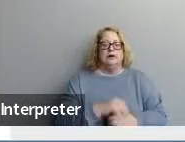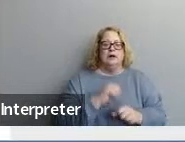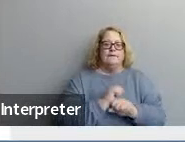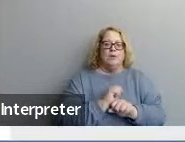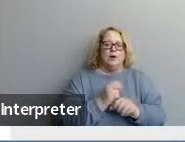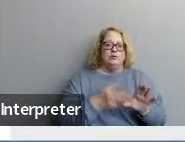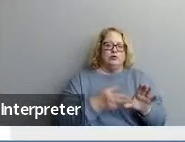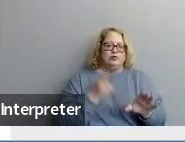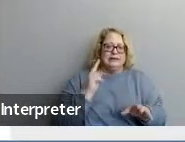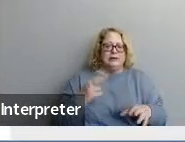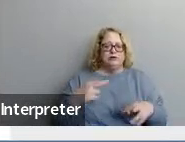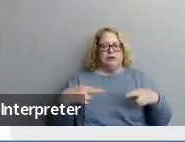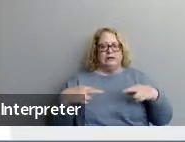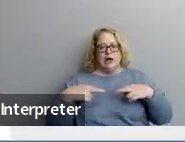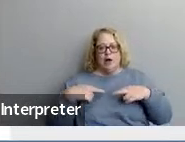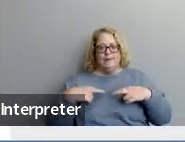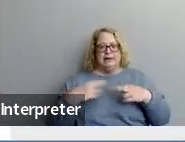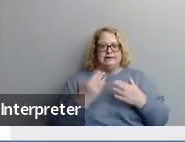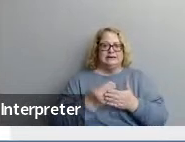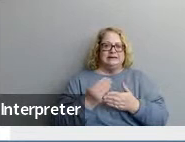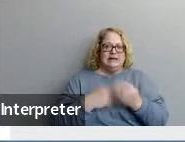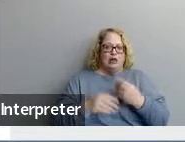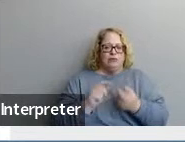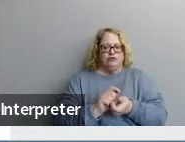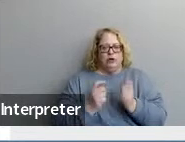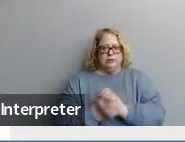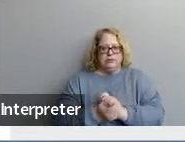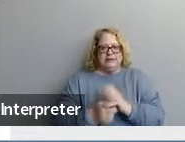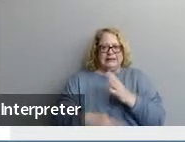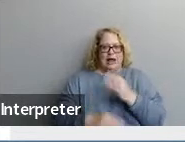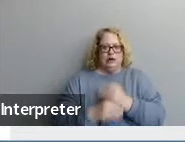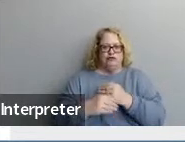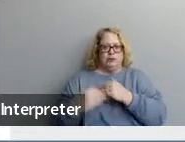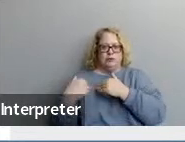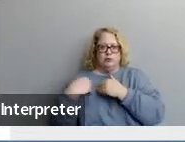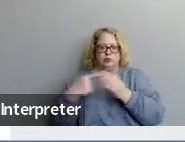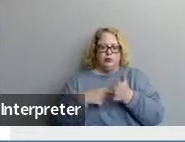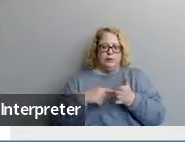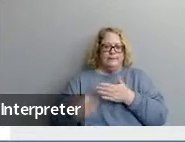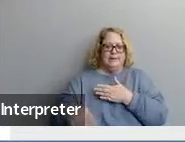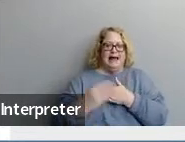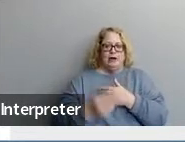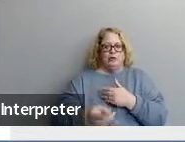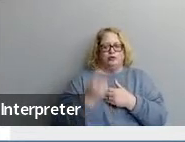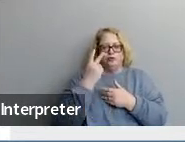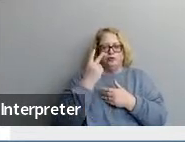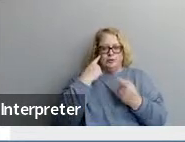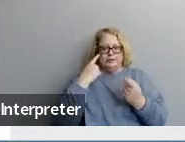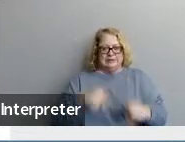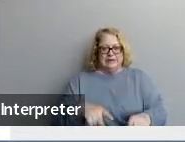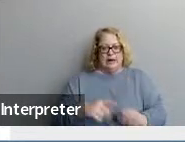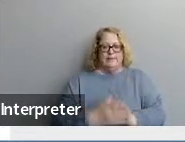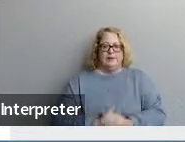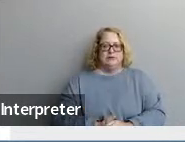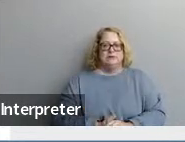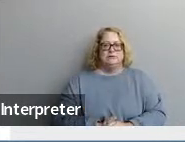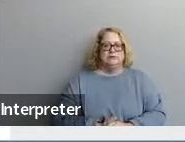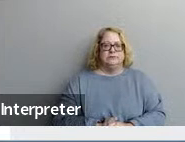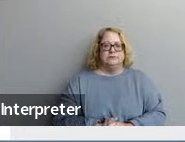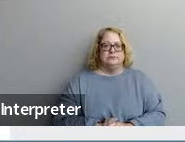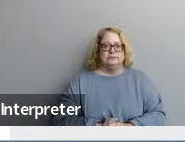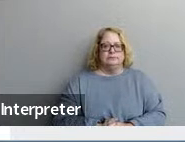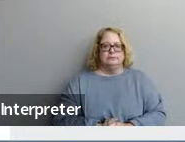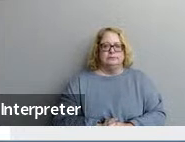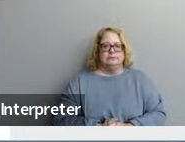10th, 2023. Appointment resignations, retirement salary adjustments, extra duty pay, and 2 settlements.